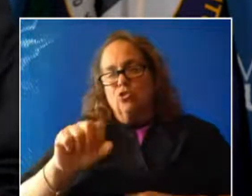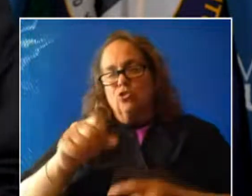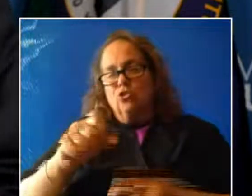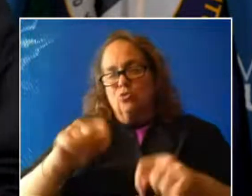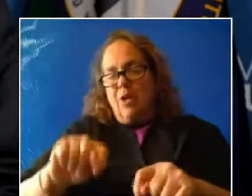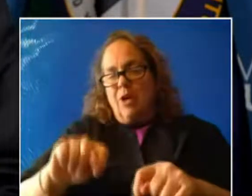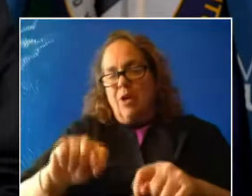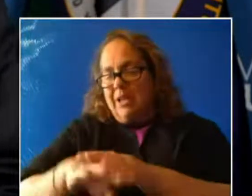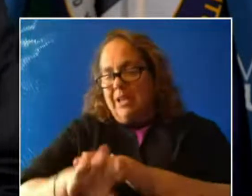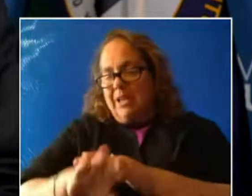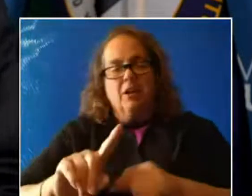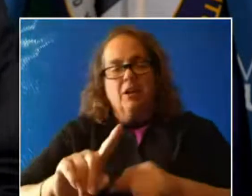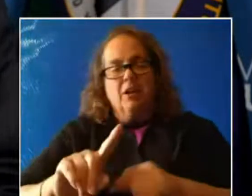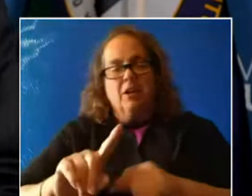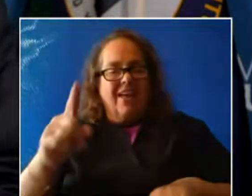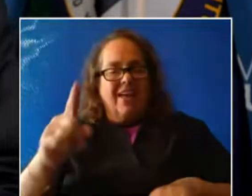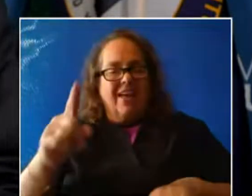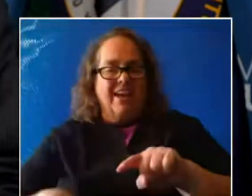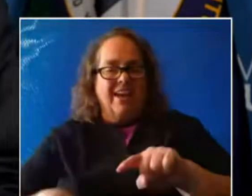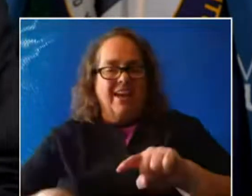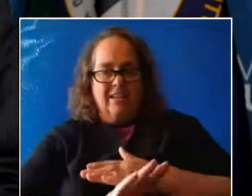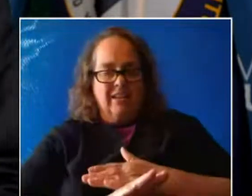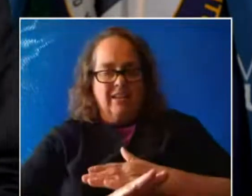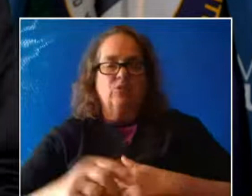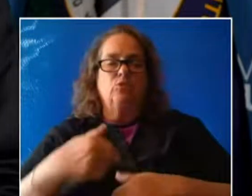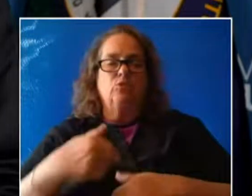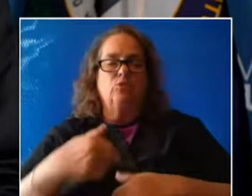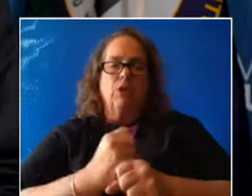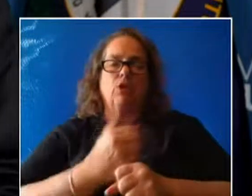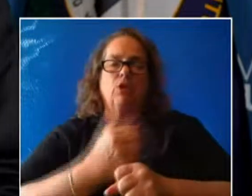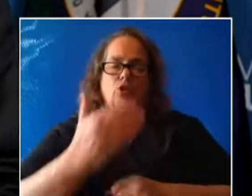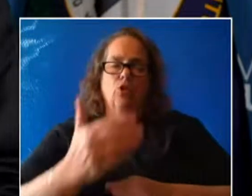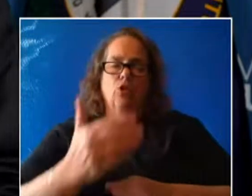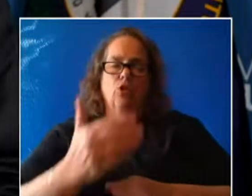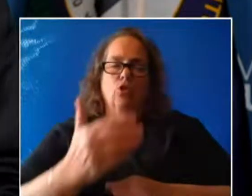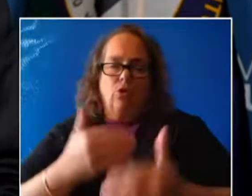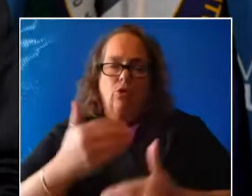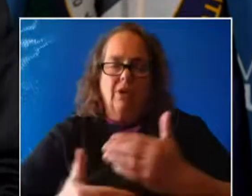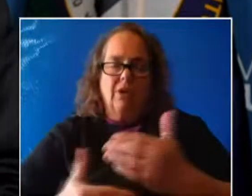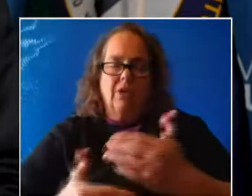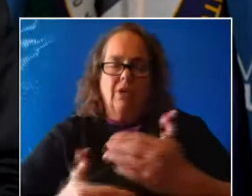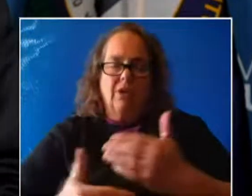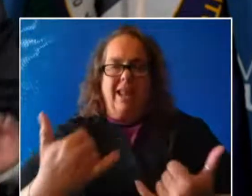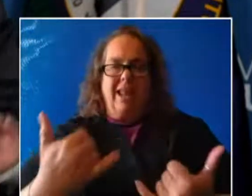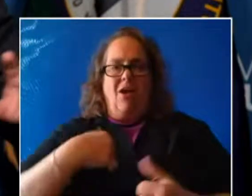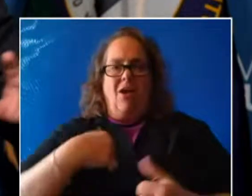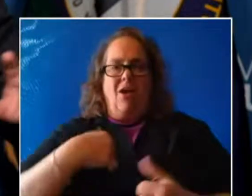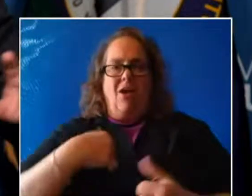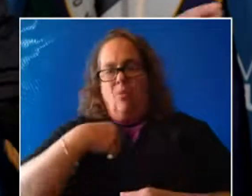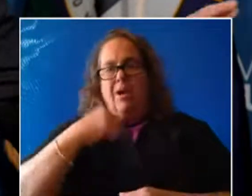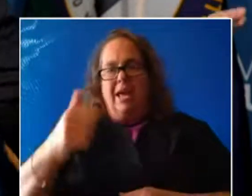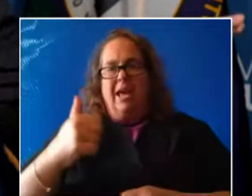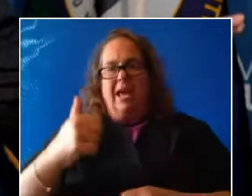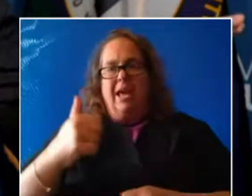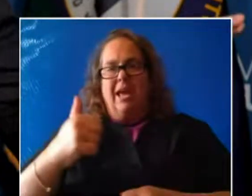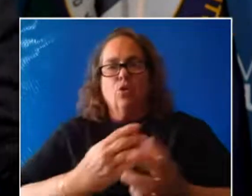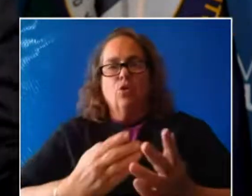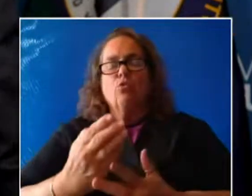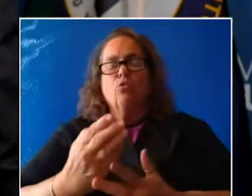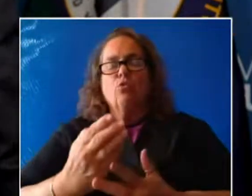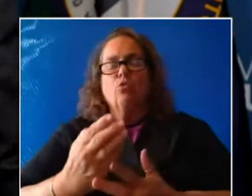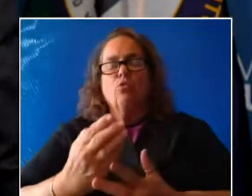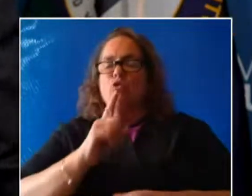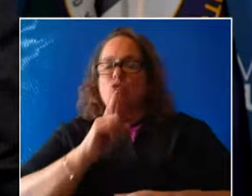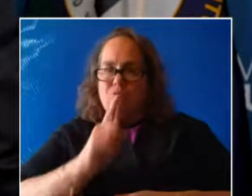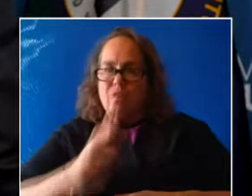steps, and we believe we're going to be able to work through the real claims through the in-person appointments without having to dig through